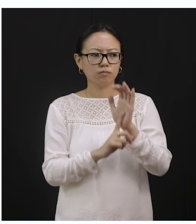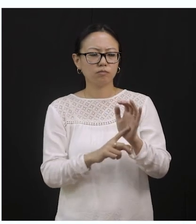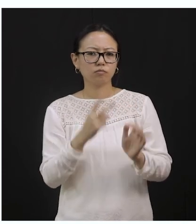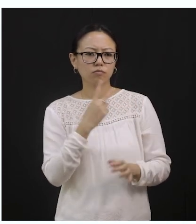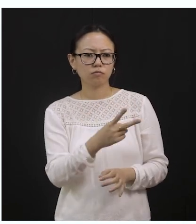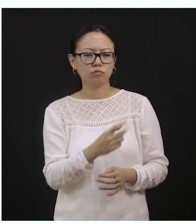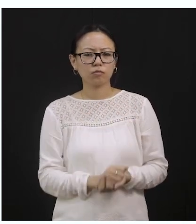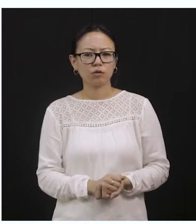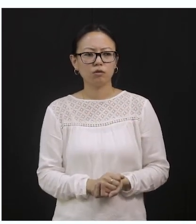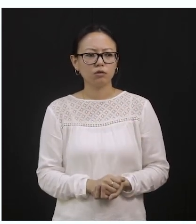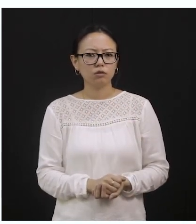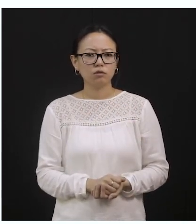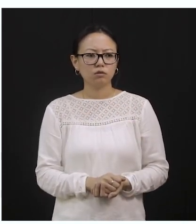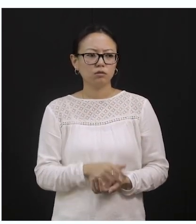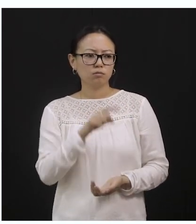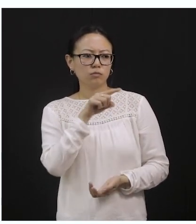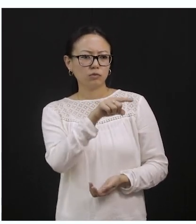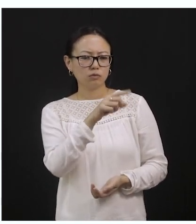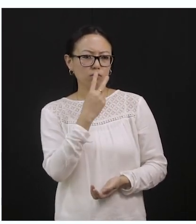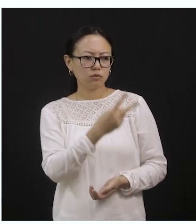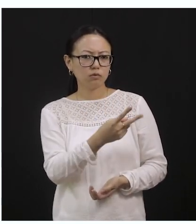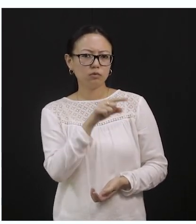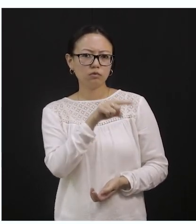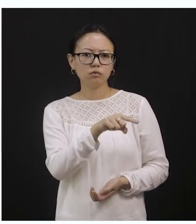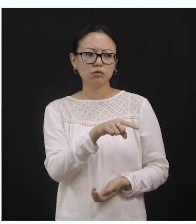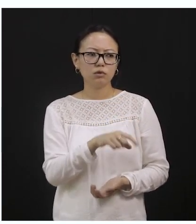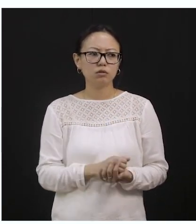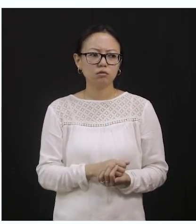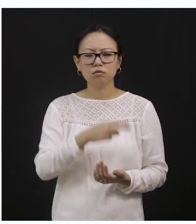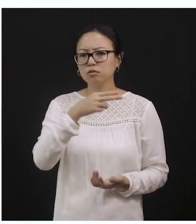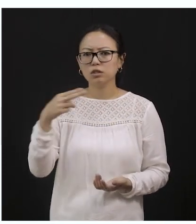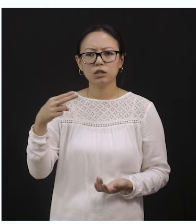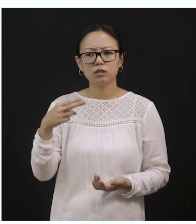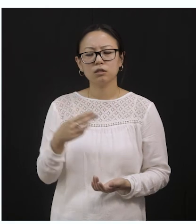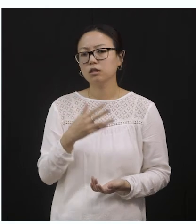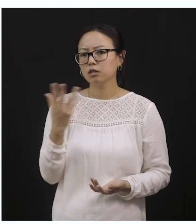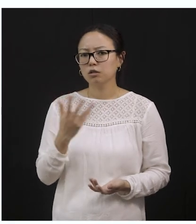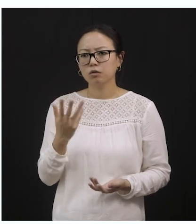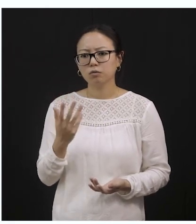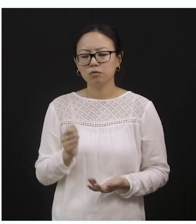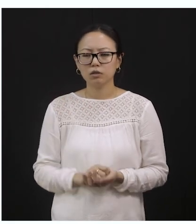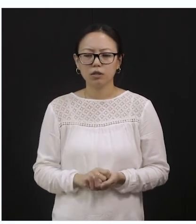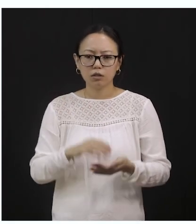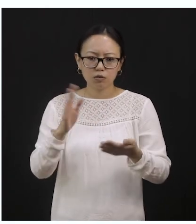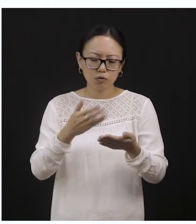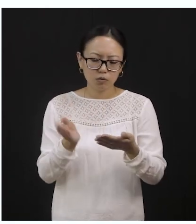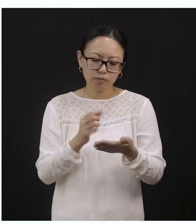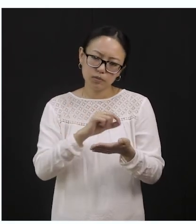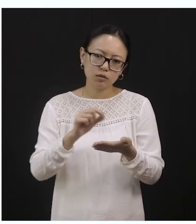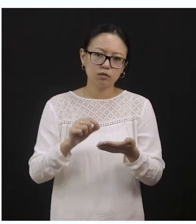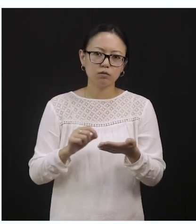given picture. I've given you a picture, yes or no. You have to identify this picture and you have to write